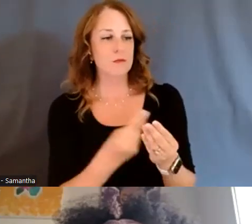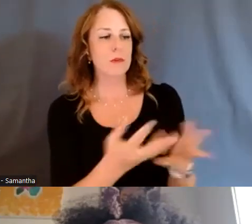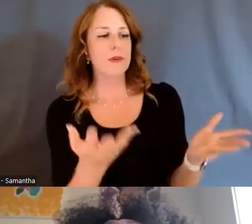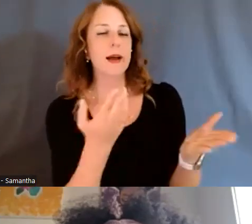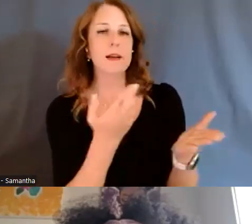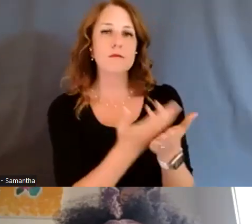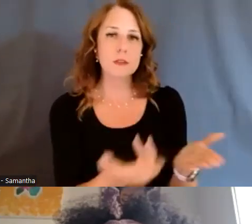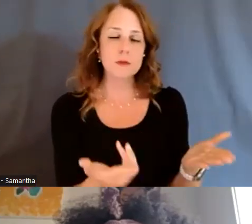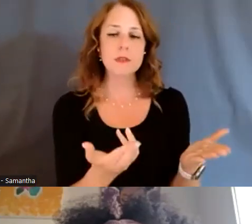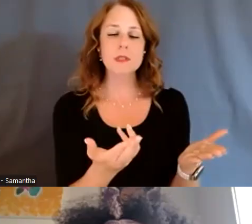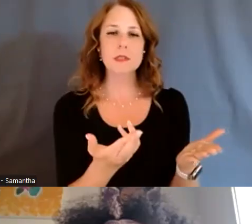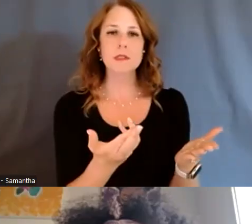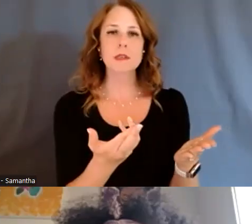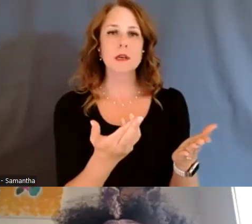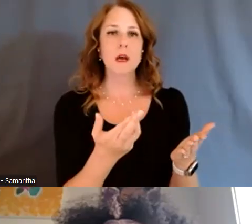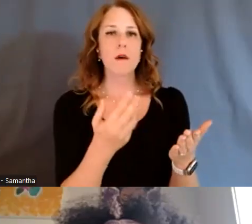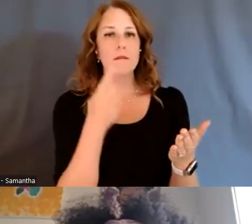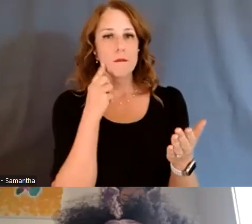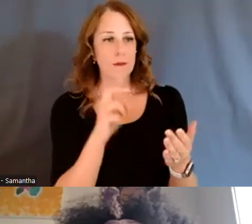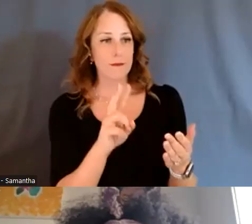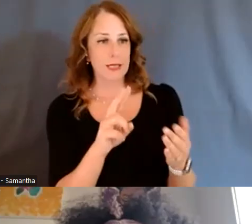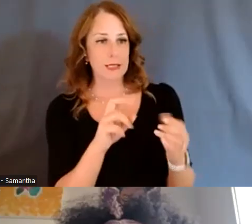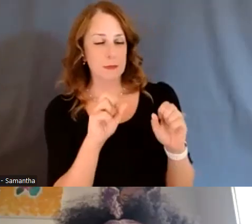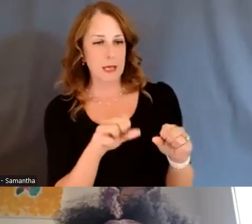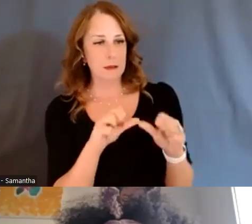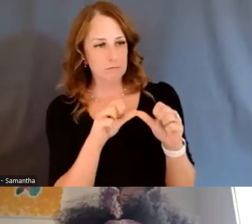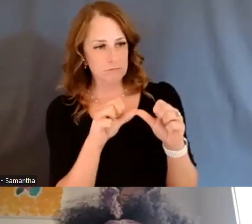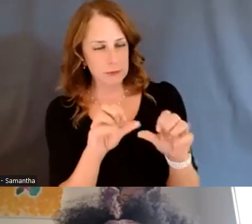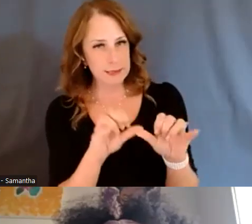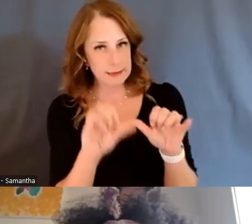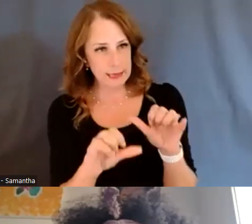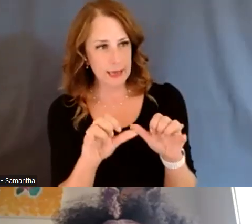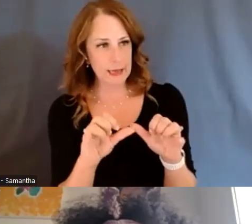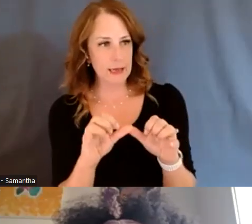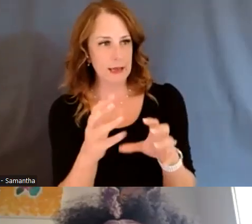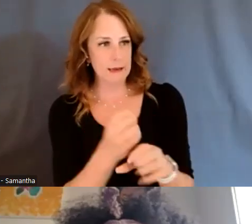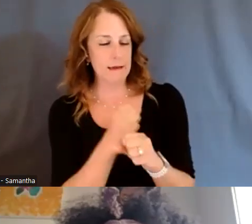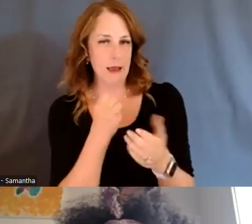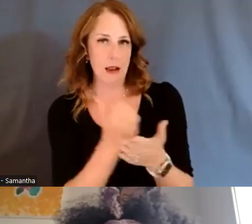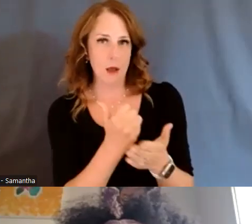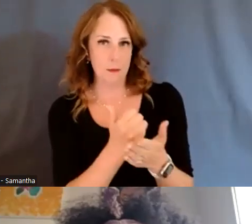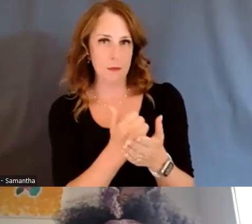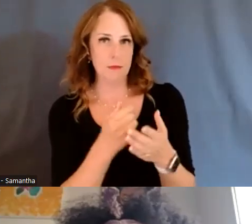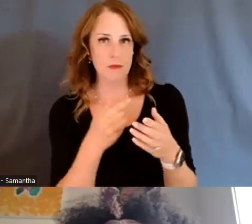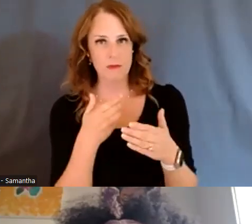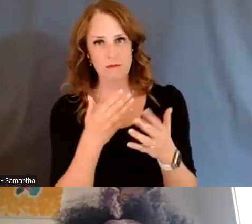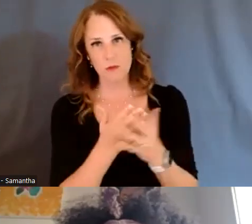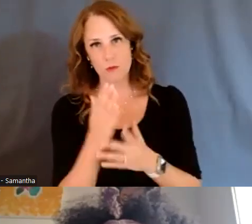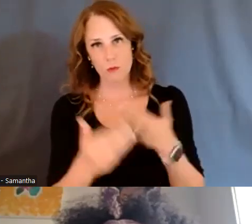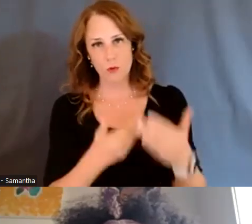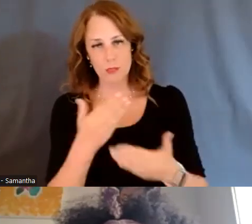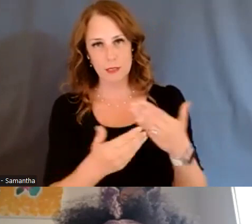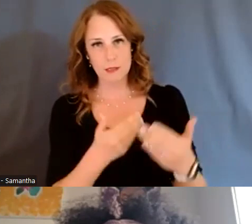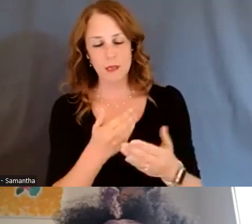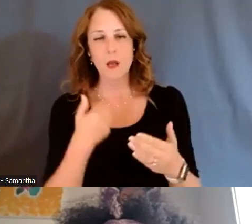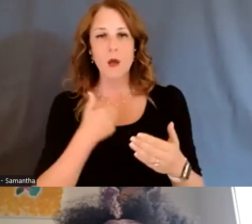that the victim will stay on board and get help as they go through the process. We typically